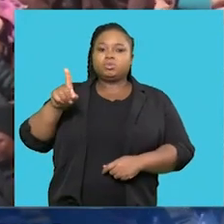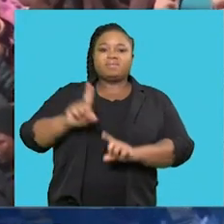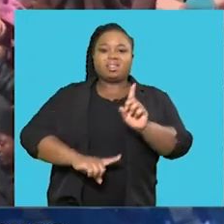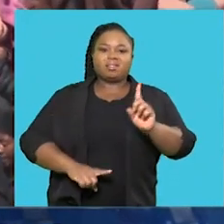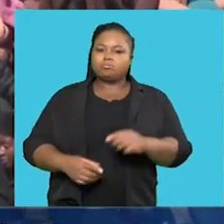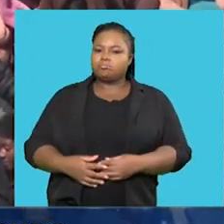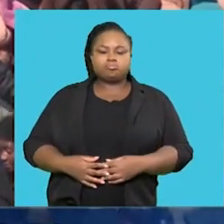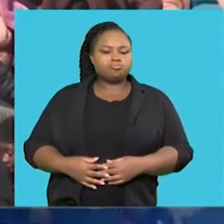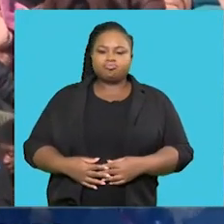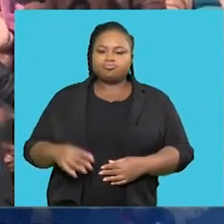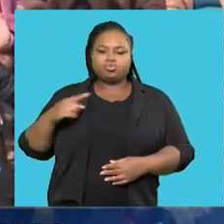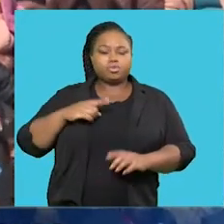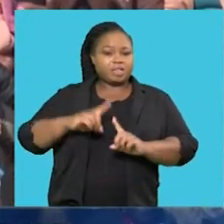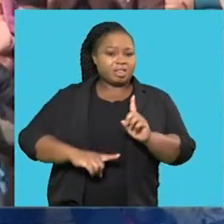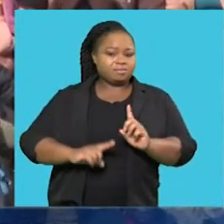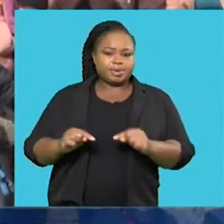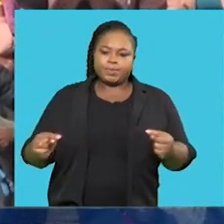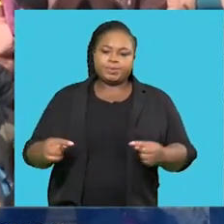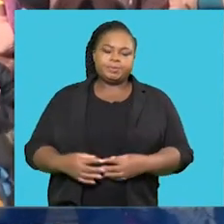failure. You didn't succeed.